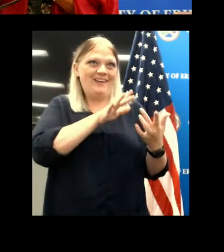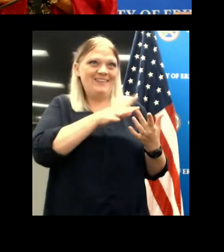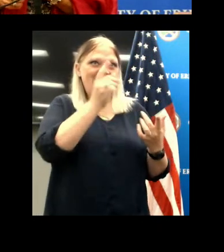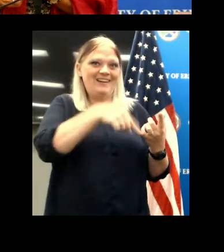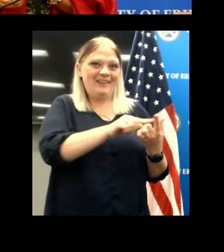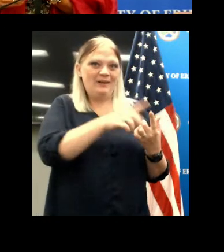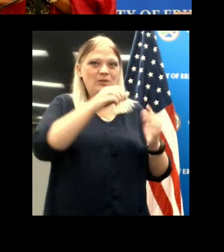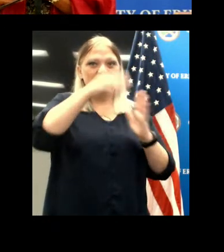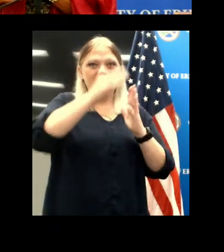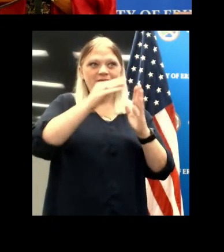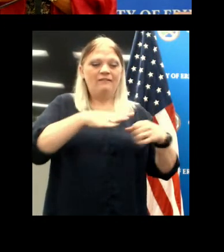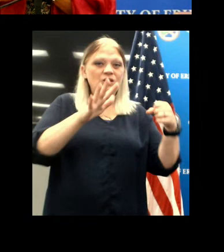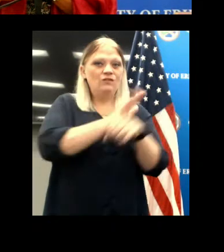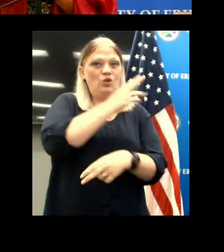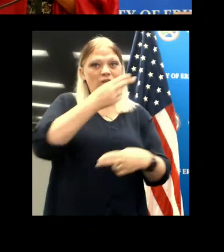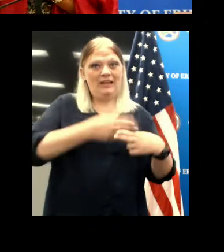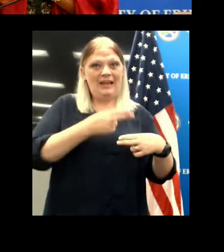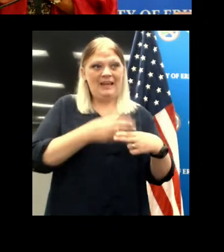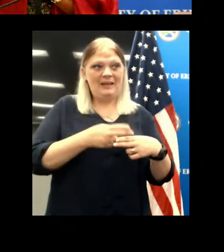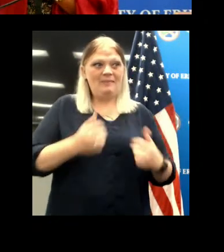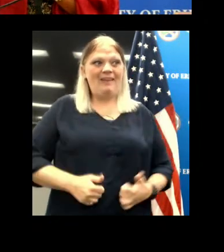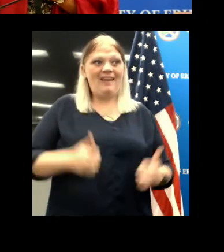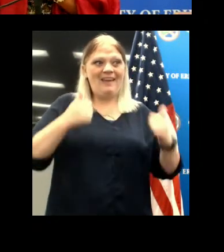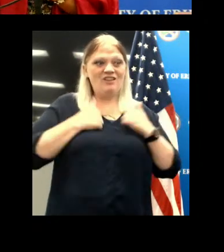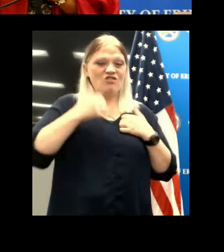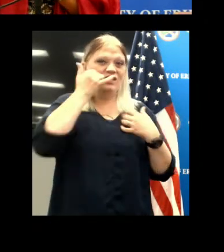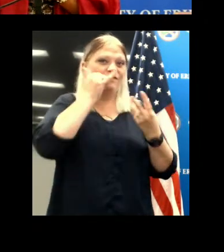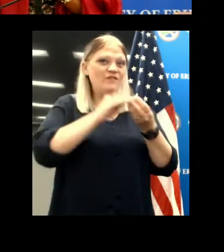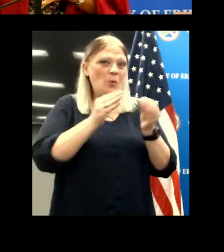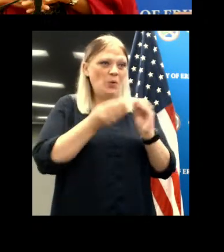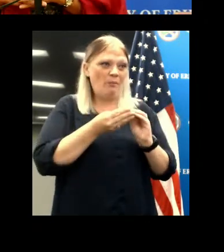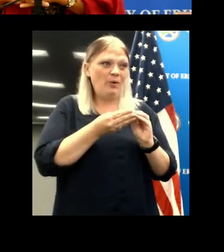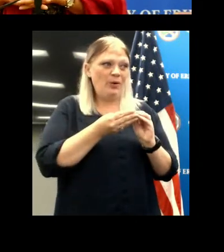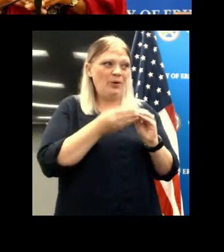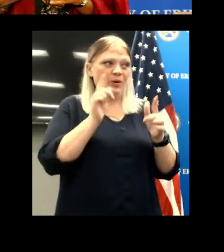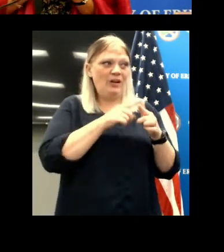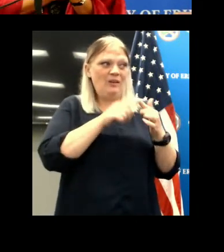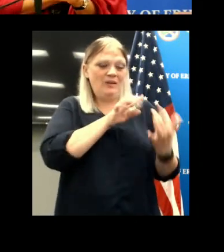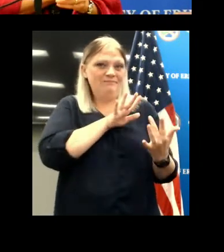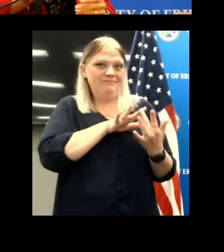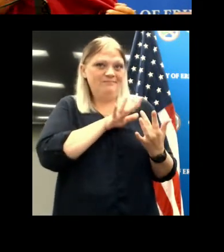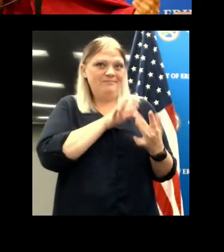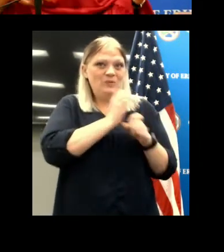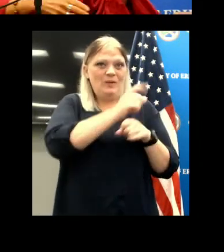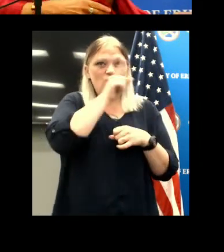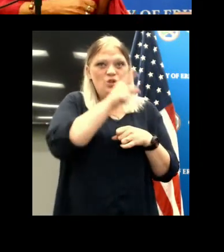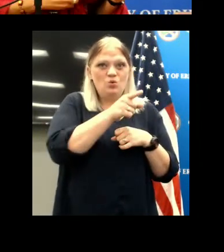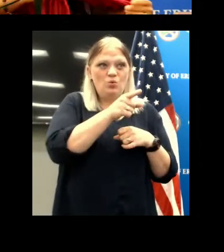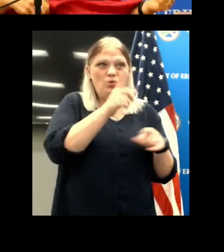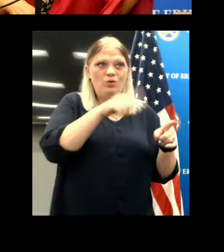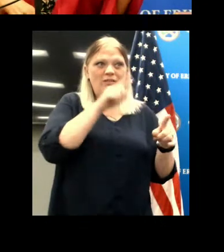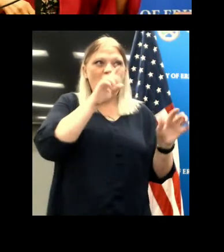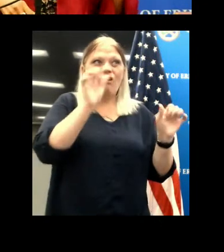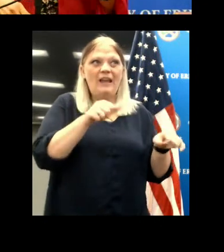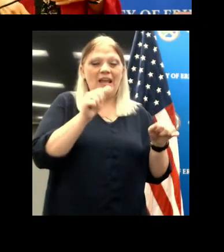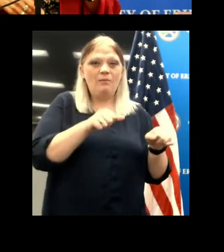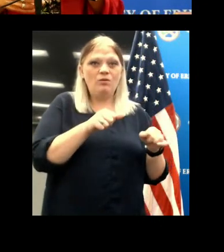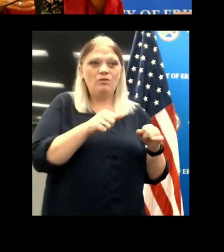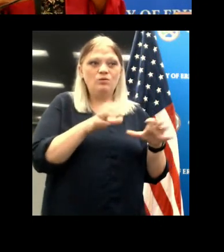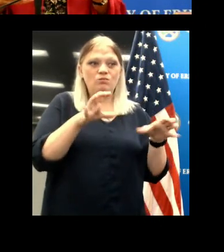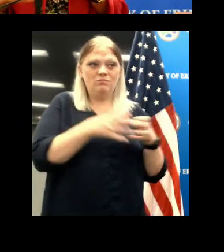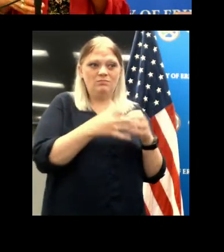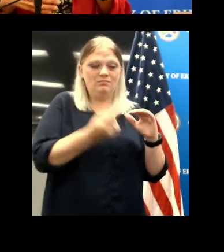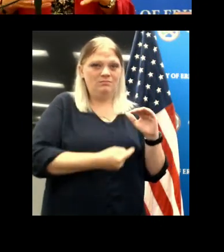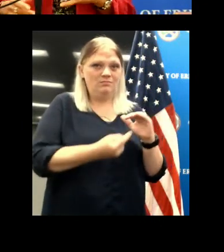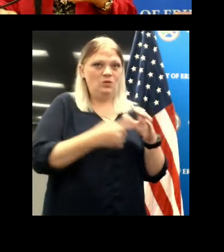we'll need a complete name, address, and phone number so we can get in touch with them and making sure that they are able to stay in quarantine.